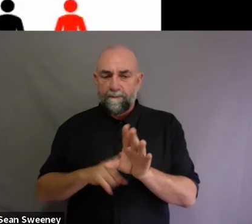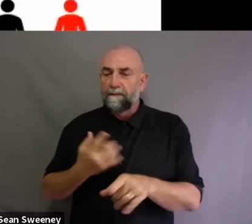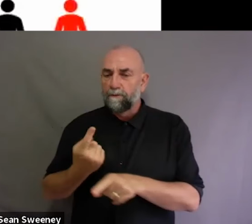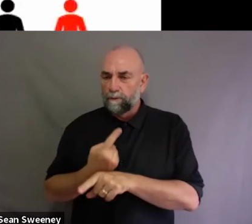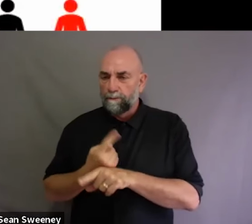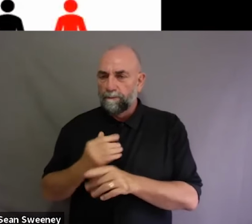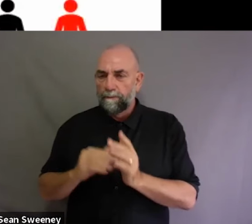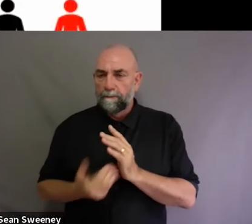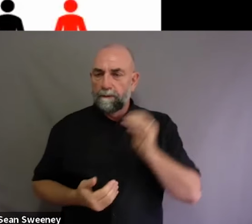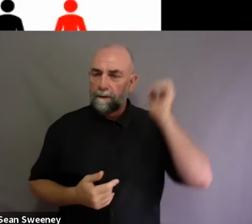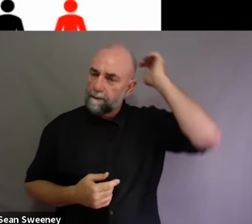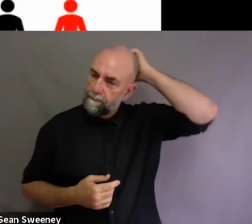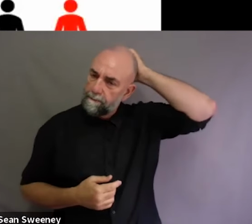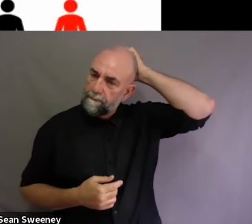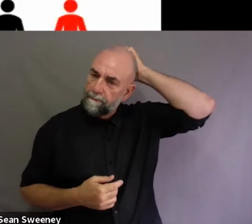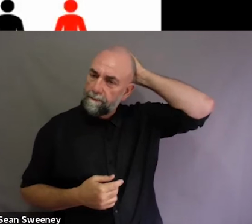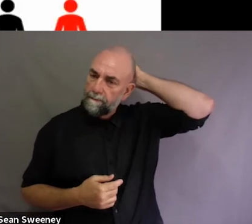You're muted, Mai.